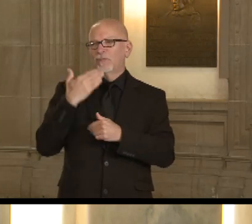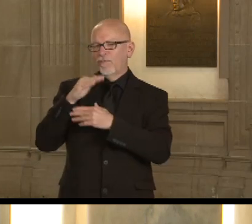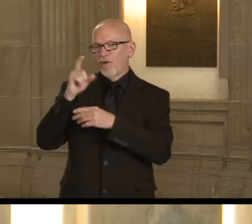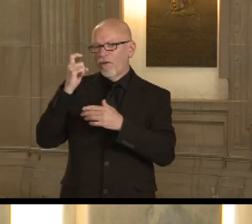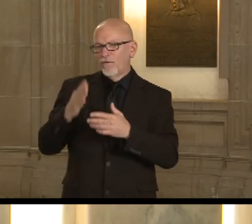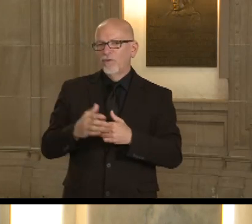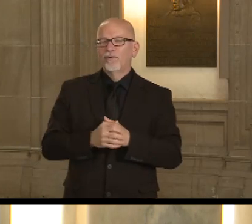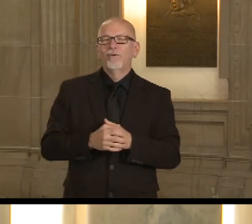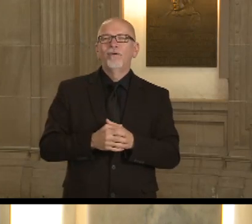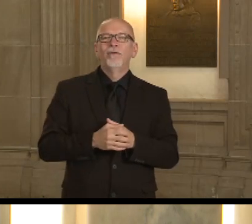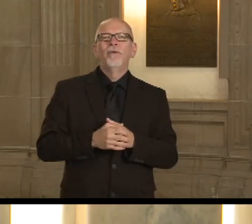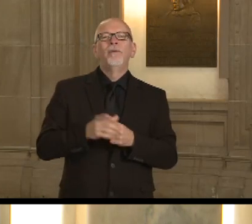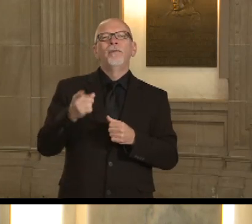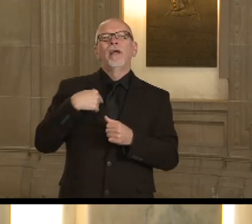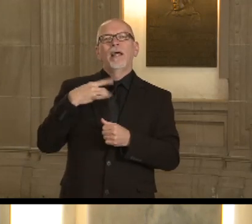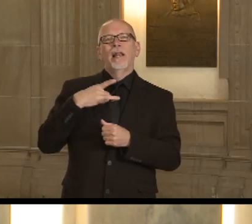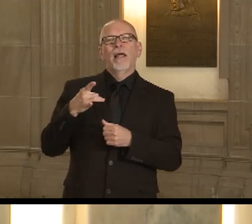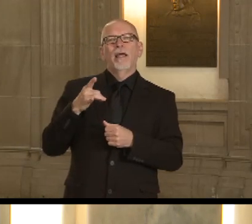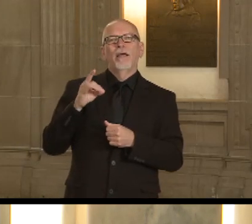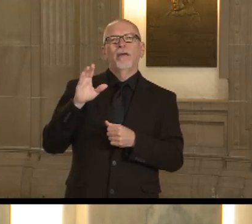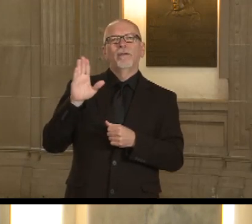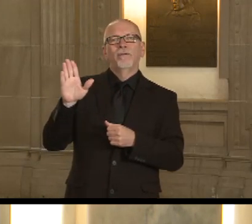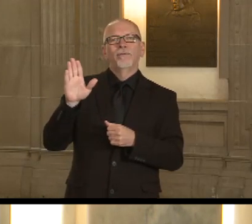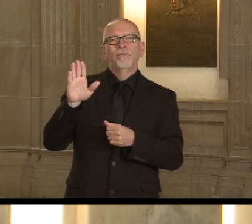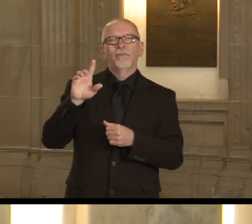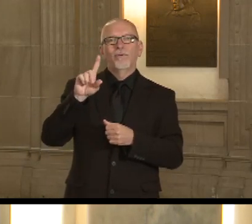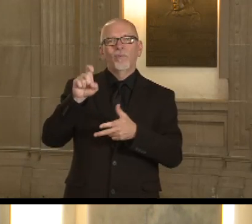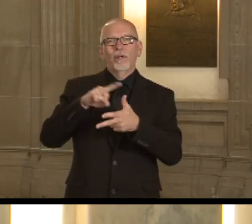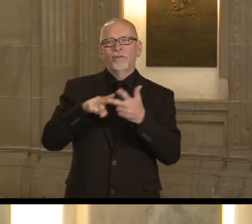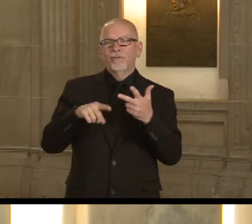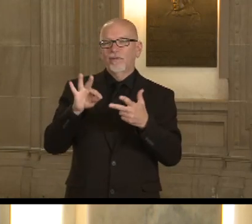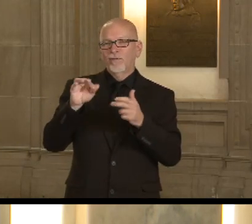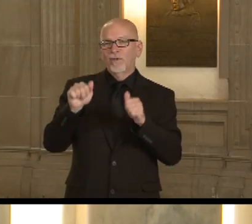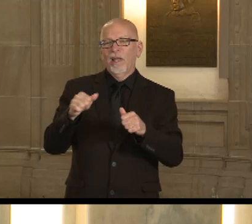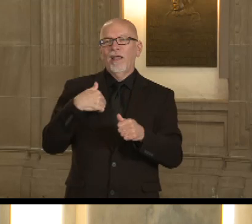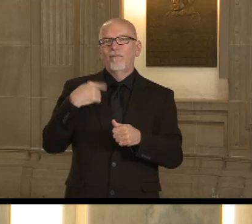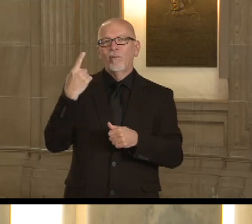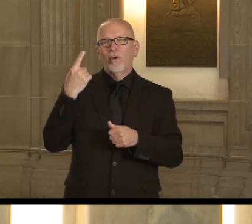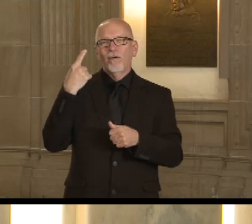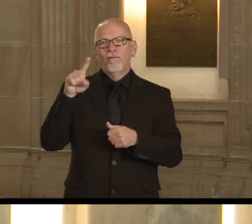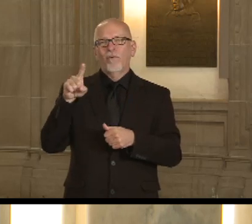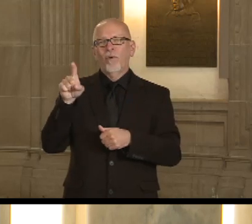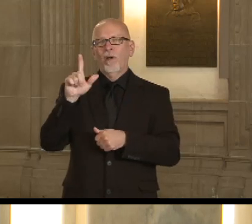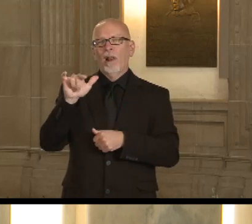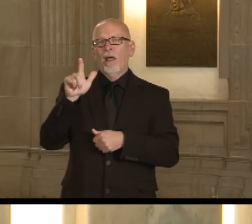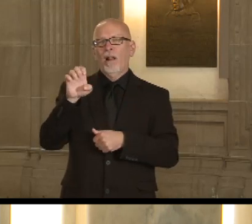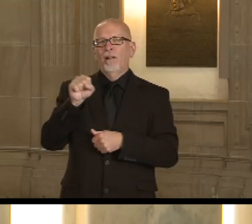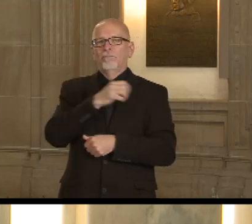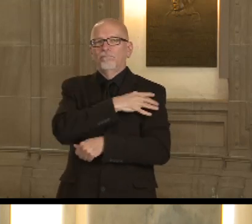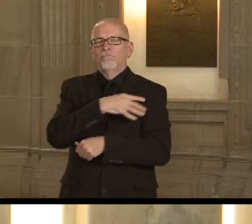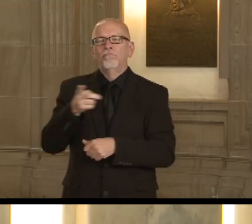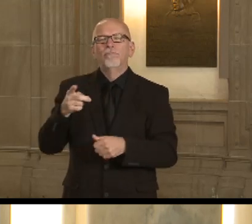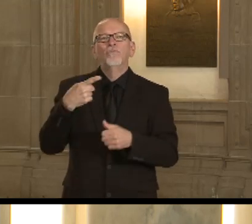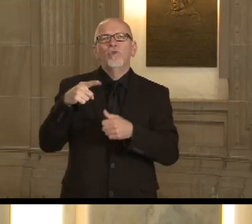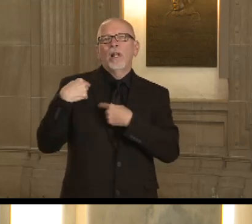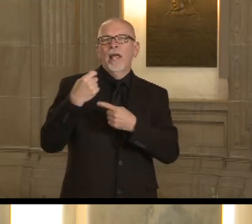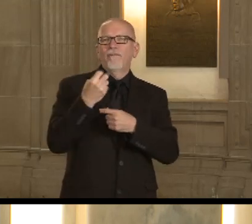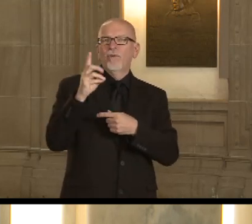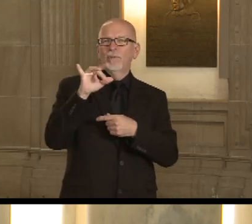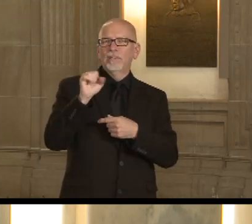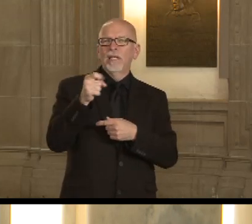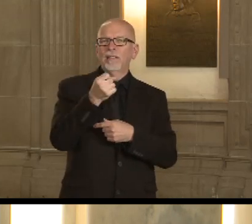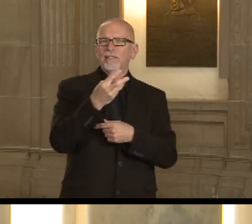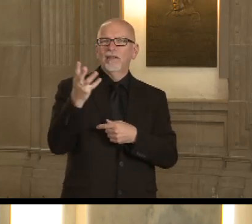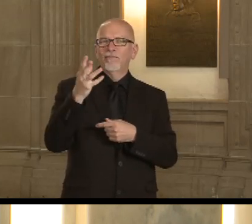Afternoon, Governor. I'd like all three of you to answer the following question if you could. Then I had one for Brigadier General Lyles. During the past few days, there have been